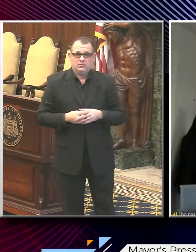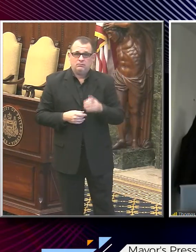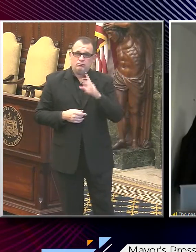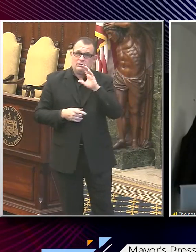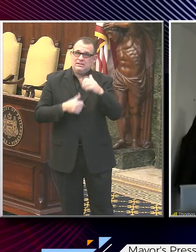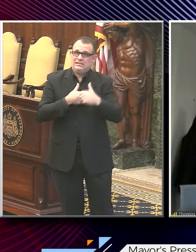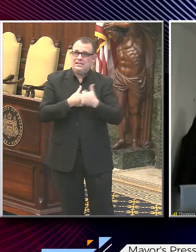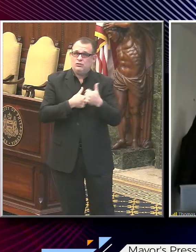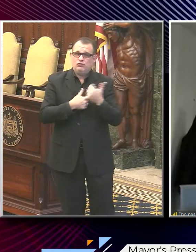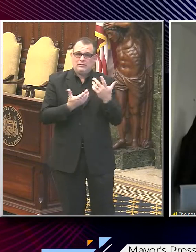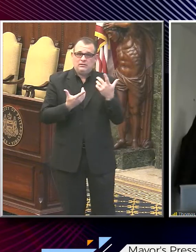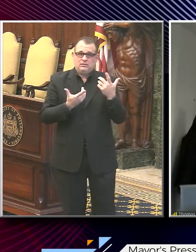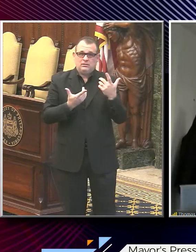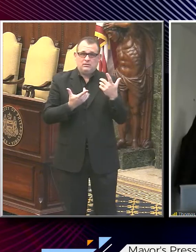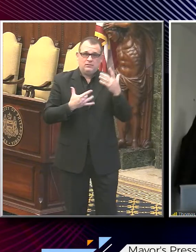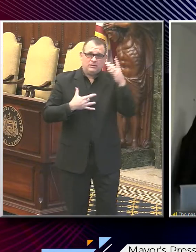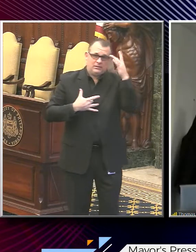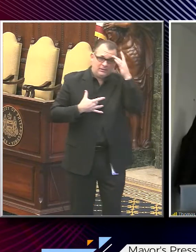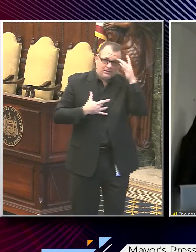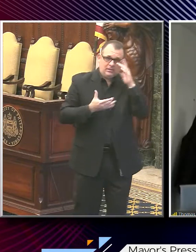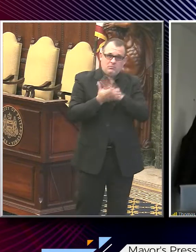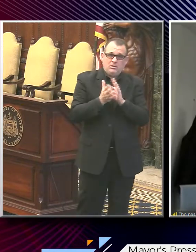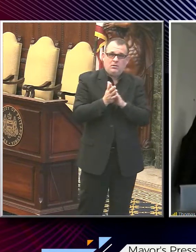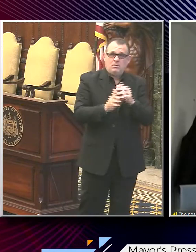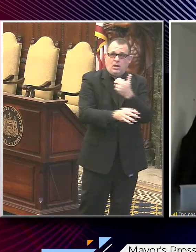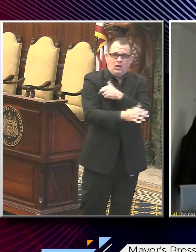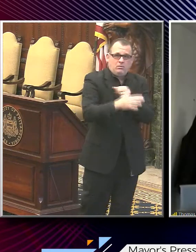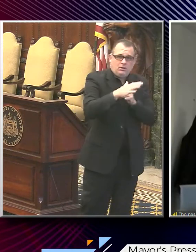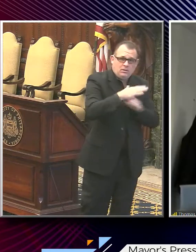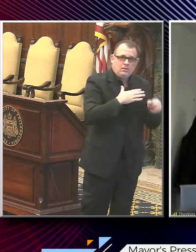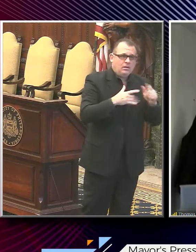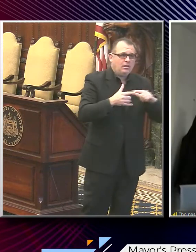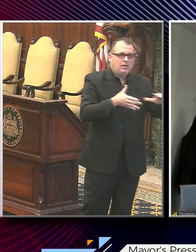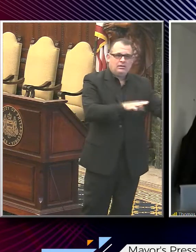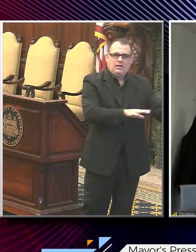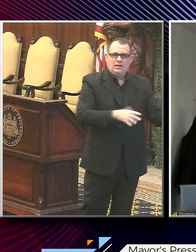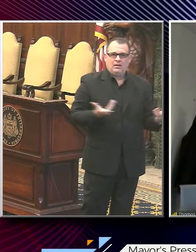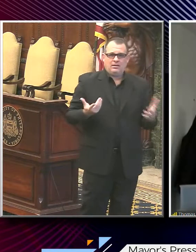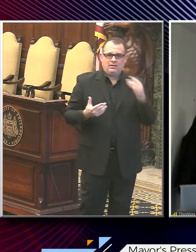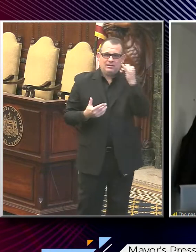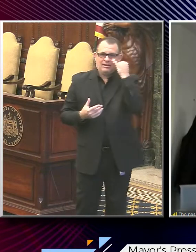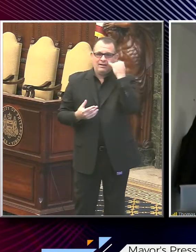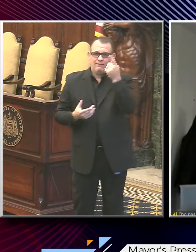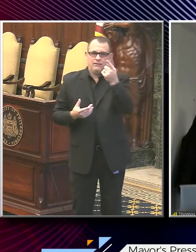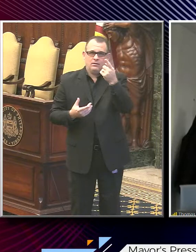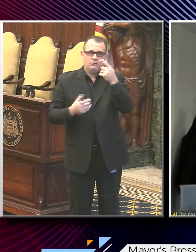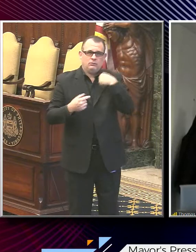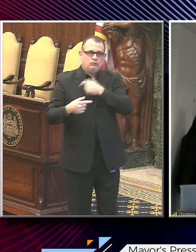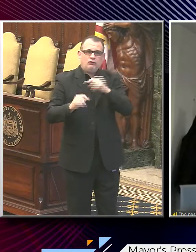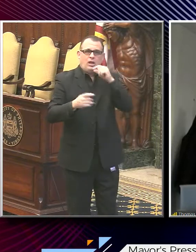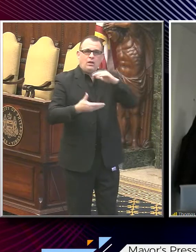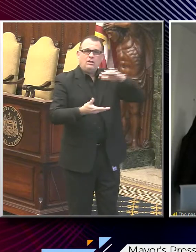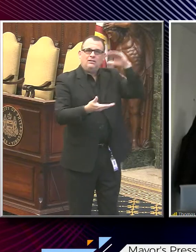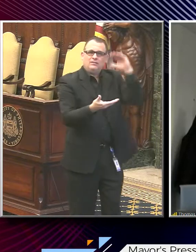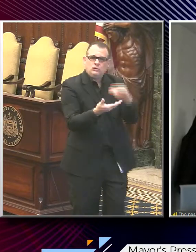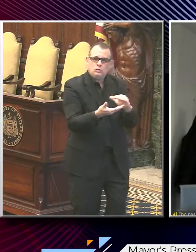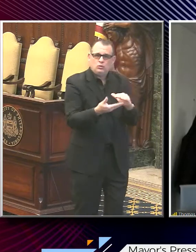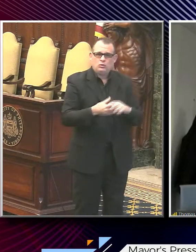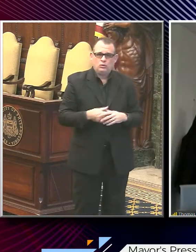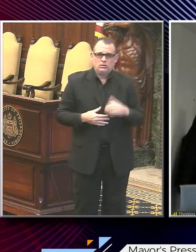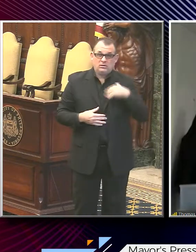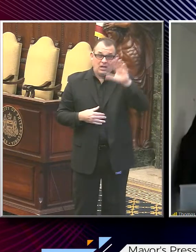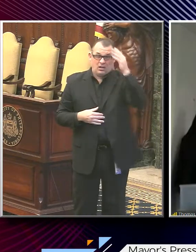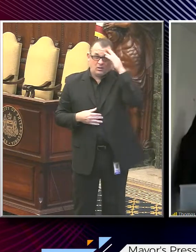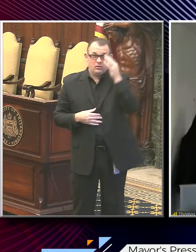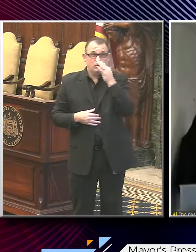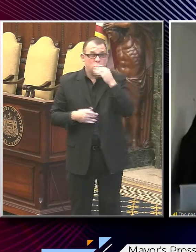become hospitalized, and who could die if we don't prevent the virus from spreading. Now we have more holidays coming up. And in the